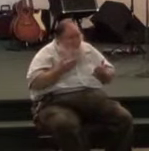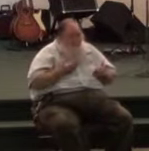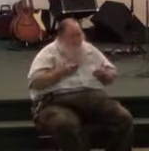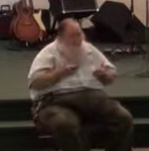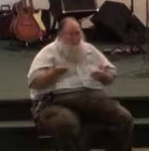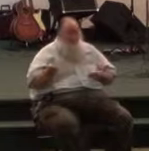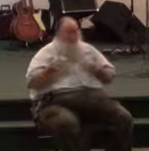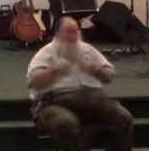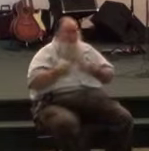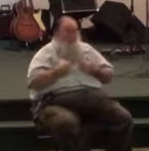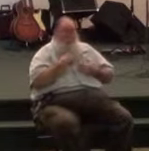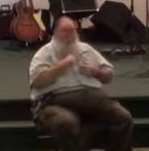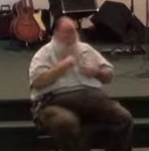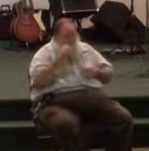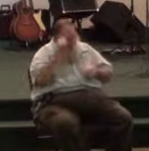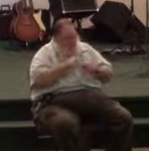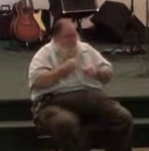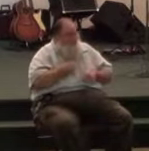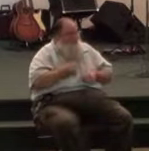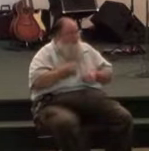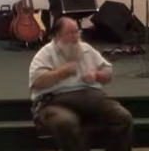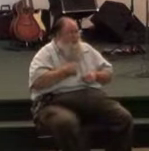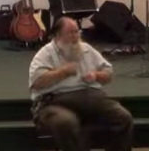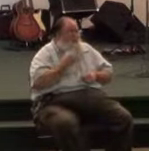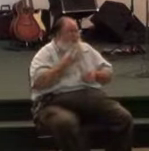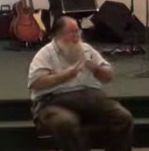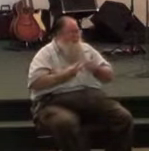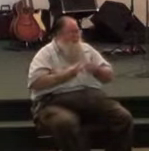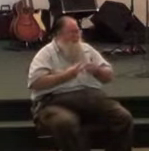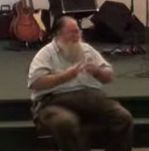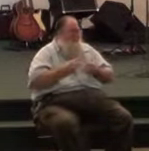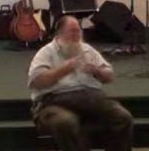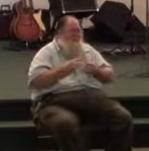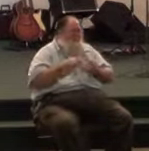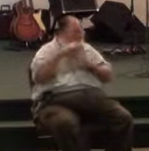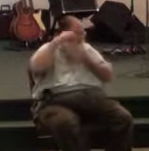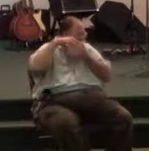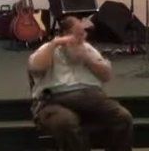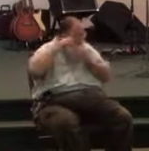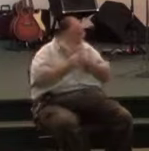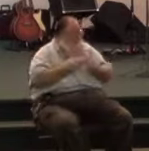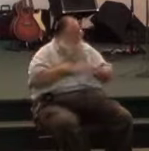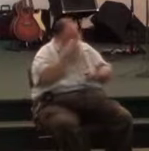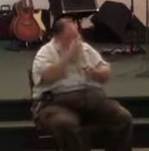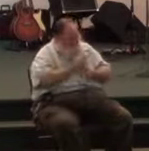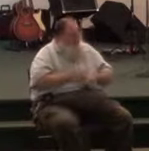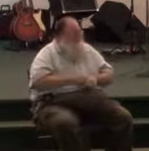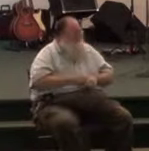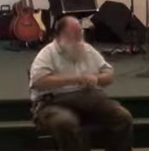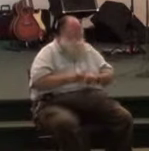me. And half of them they mixed up with my brother. But that's another story."